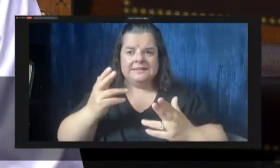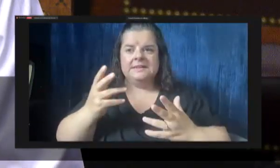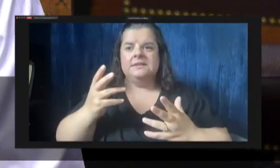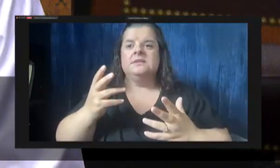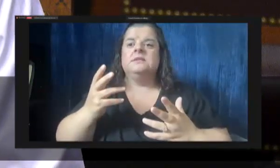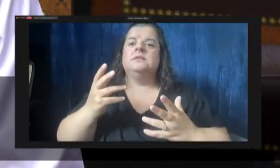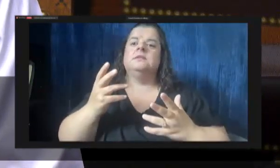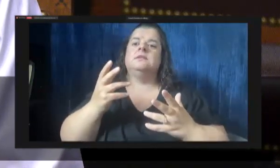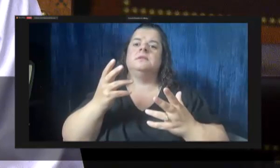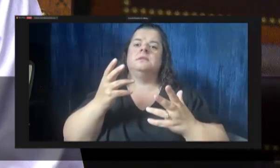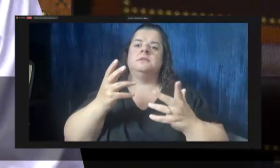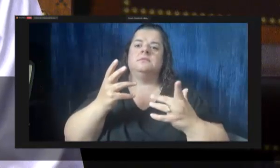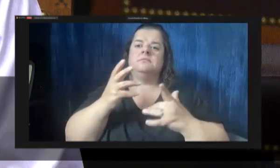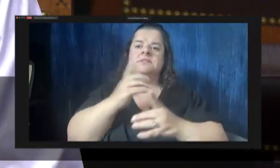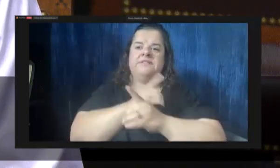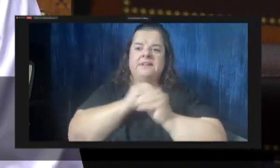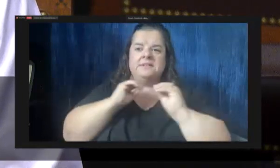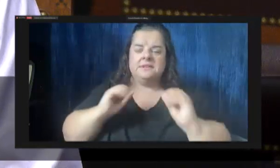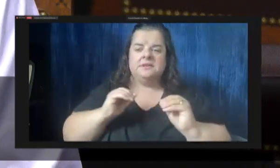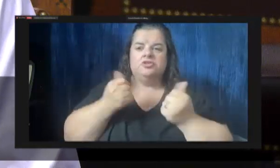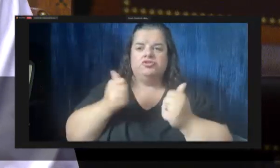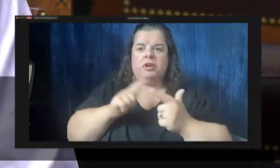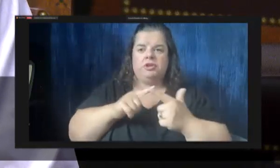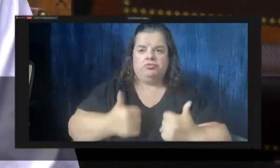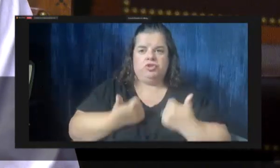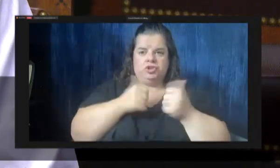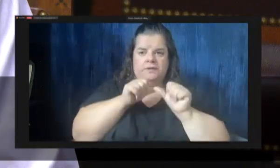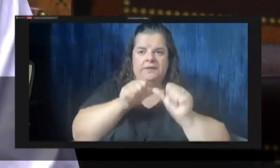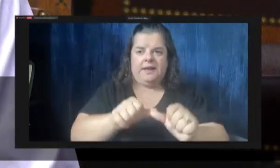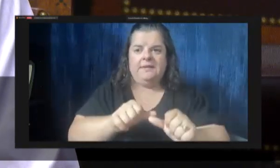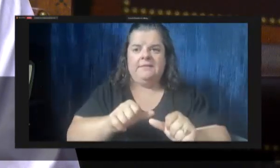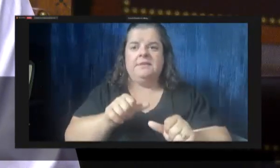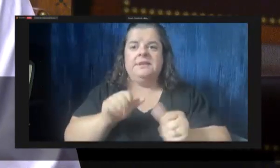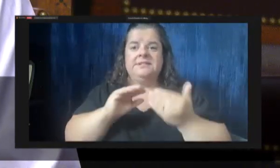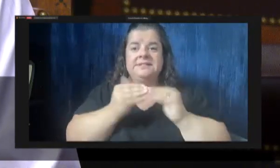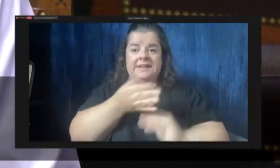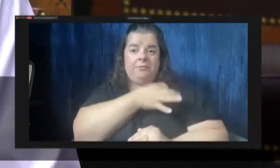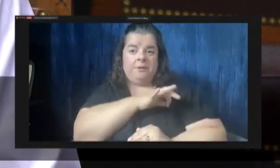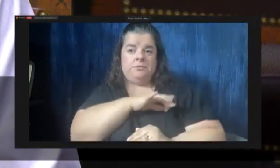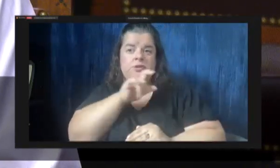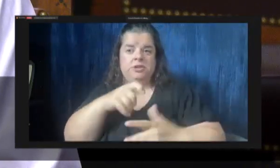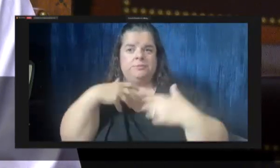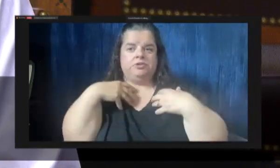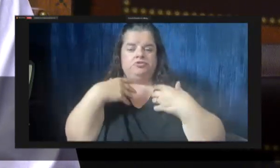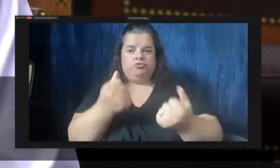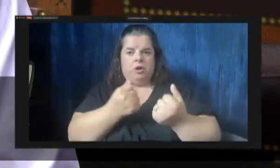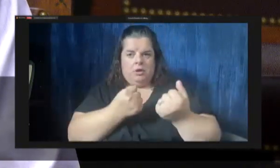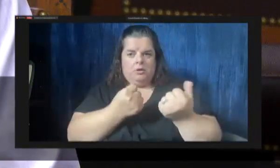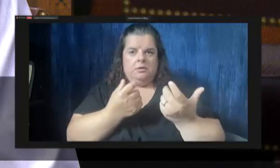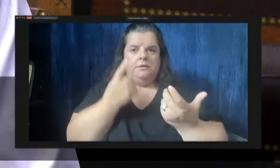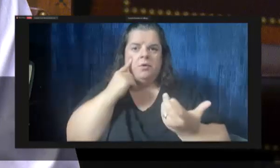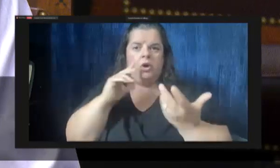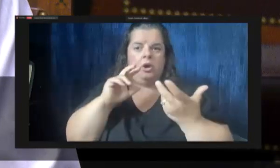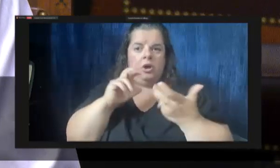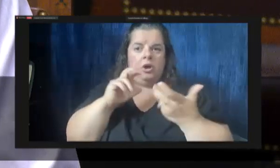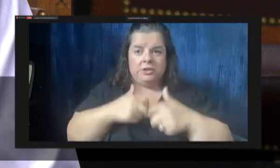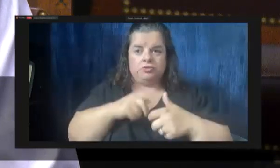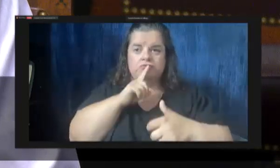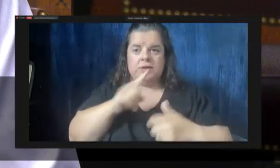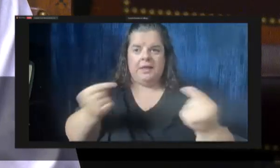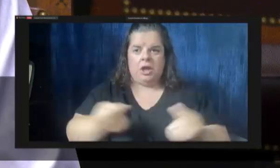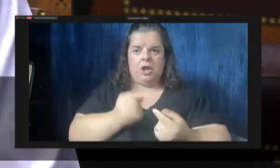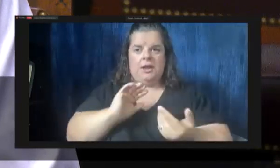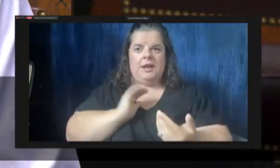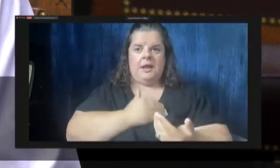trying to survive. The city of Pittsburgh needs to take a strong stand on the issues that are truly harming our communities. Please try